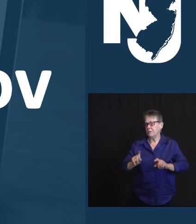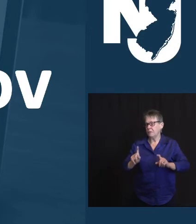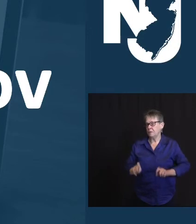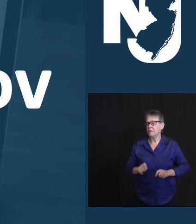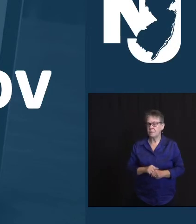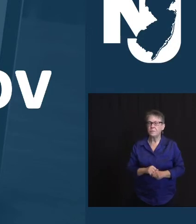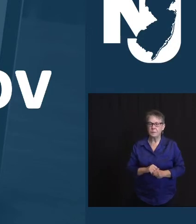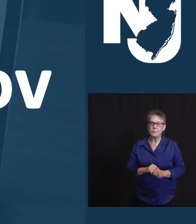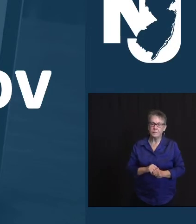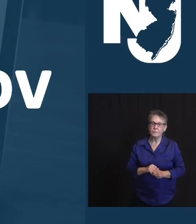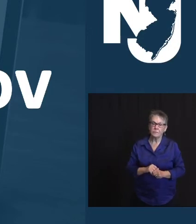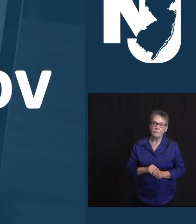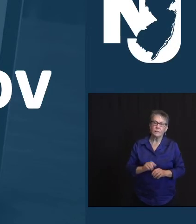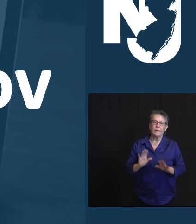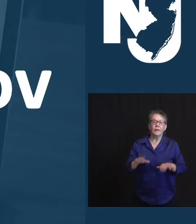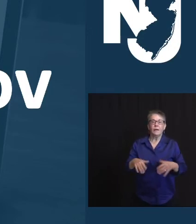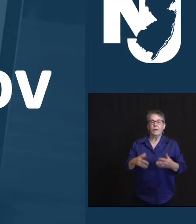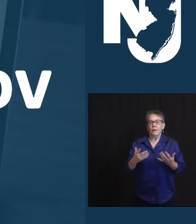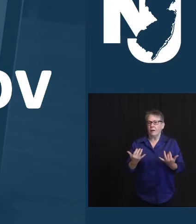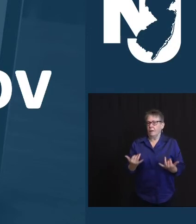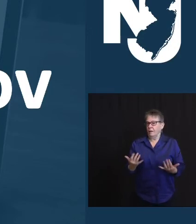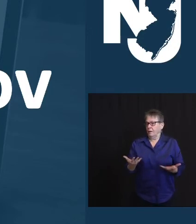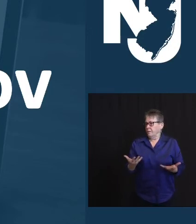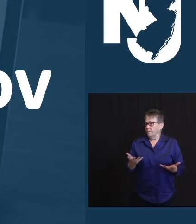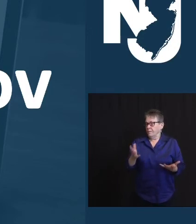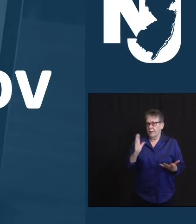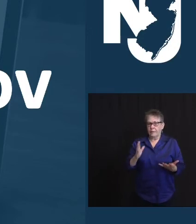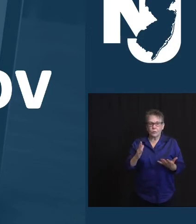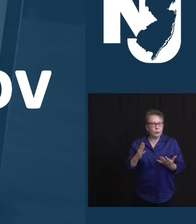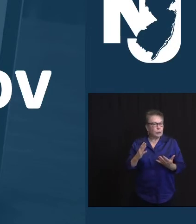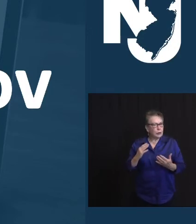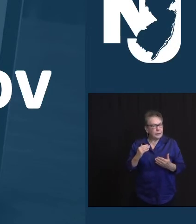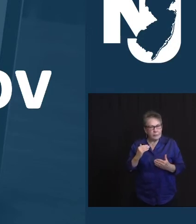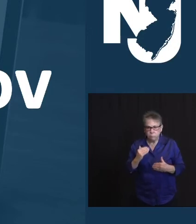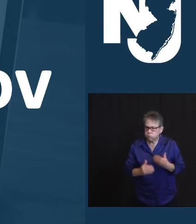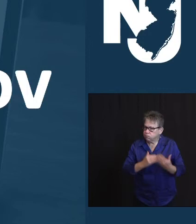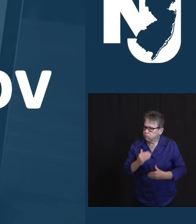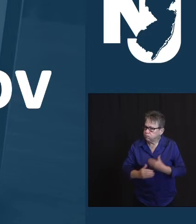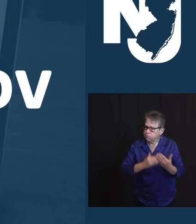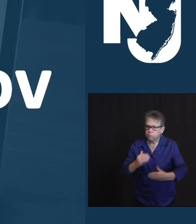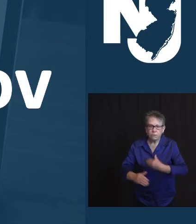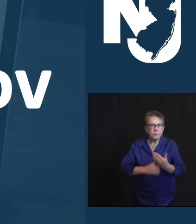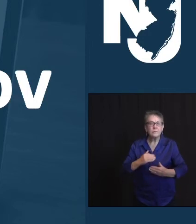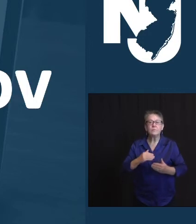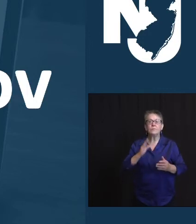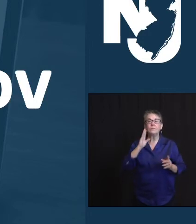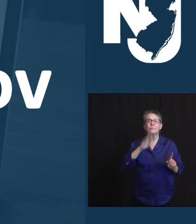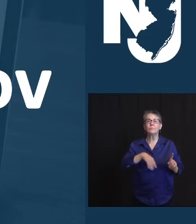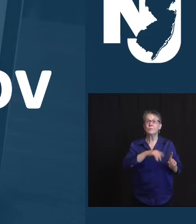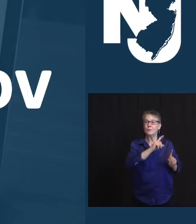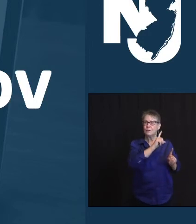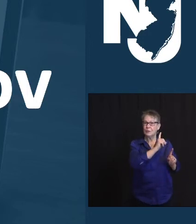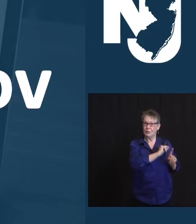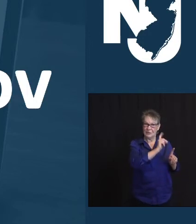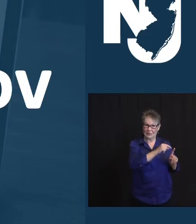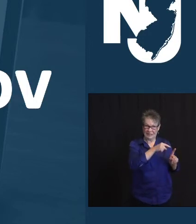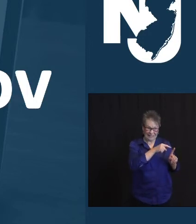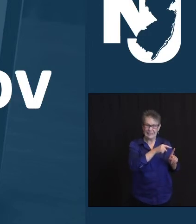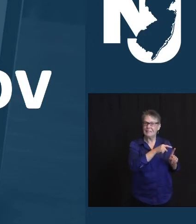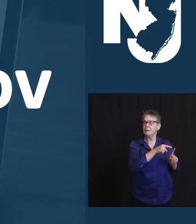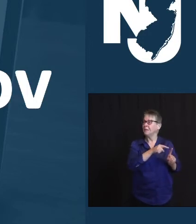and taking the same precautions as we did the old. This remains a fight we must engage in together to save